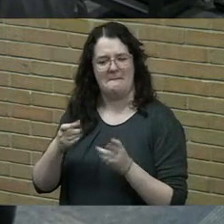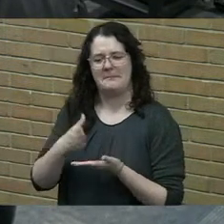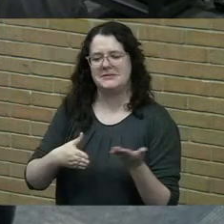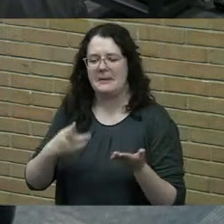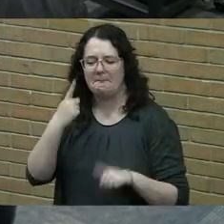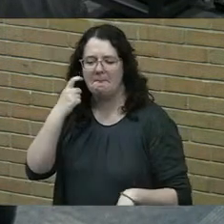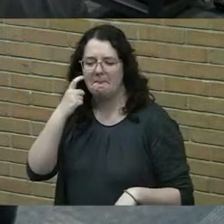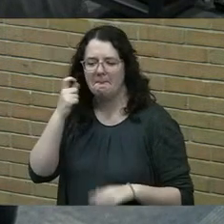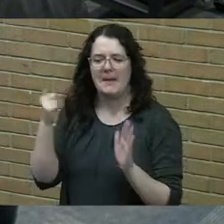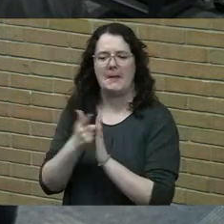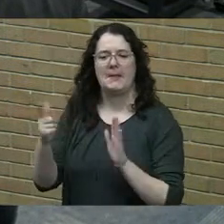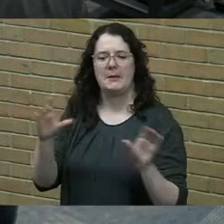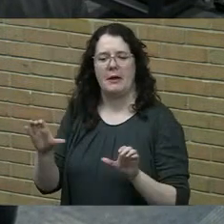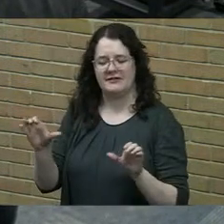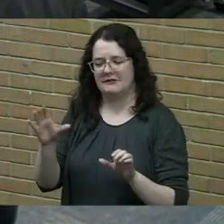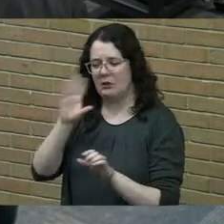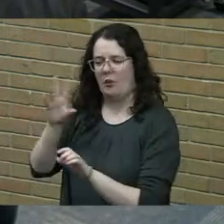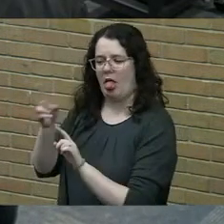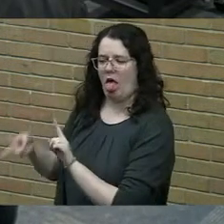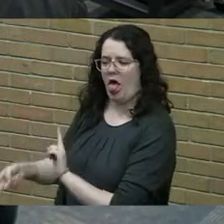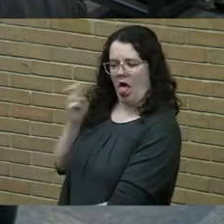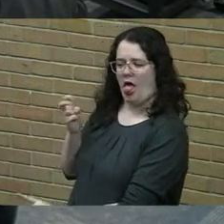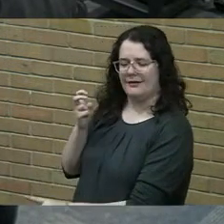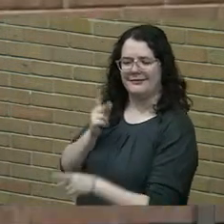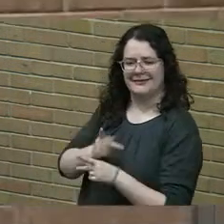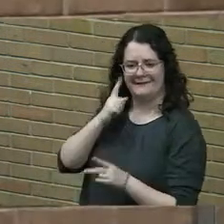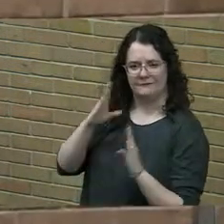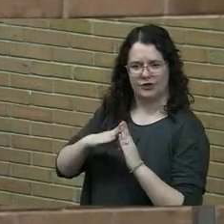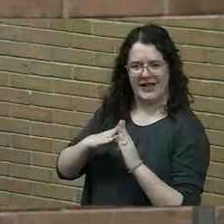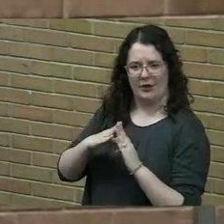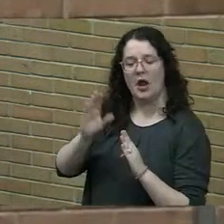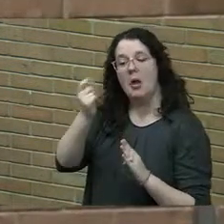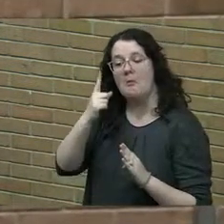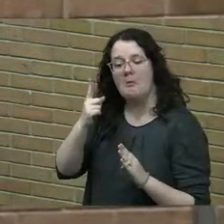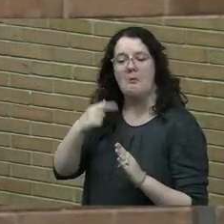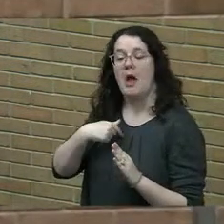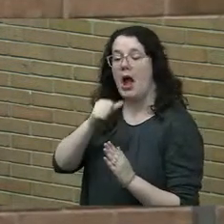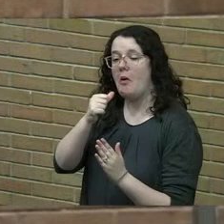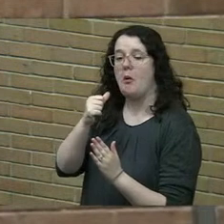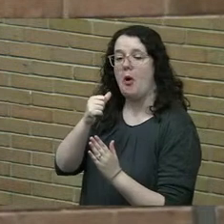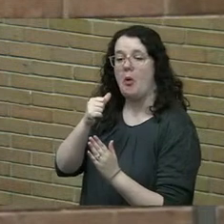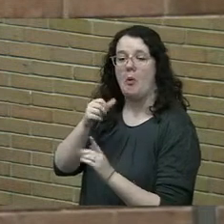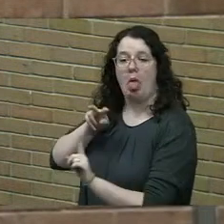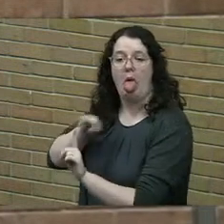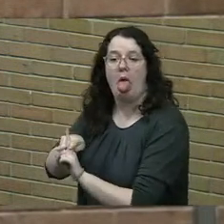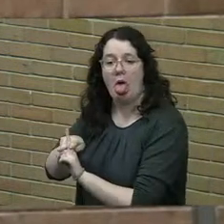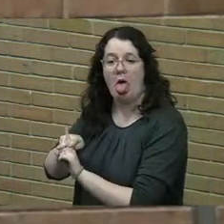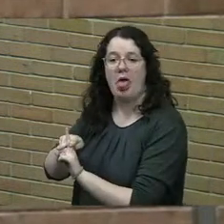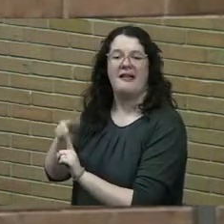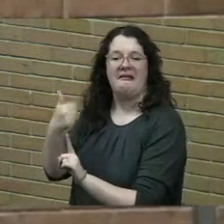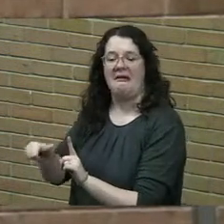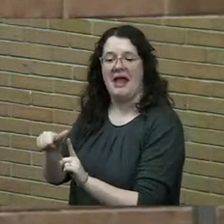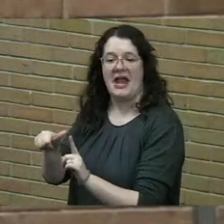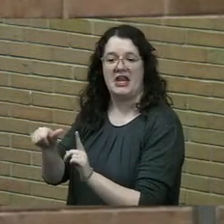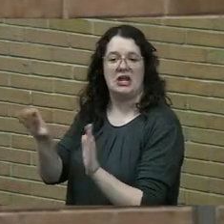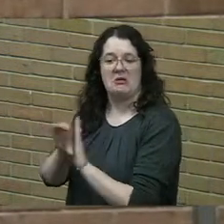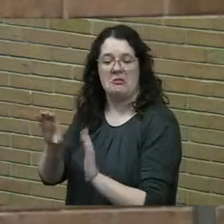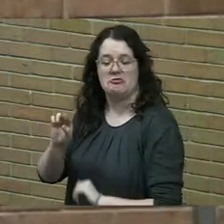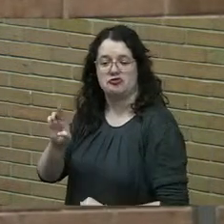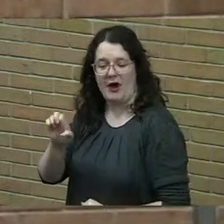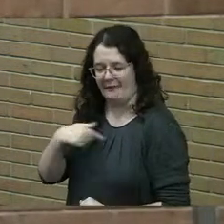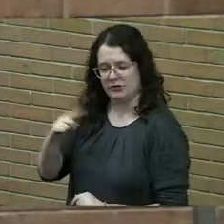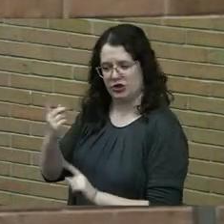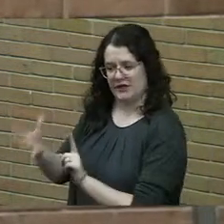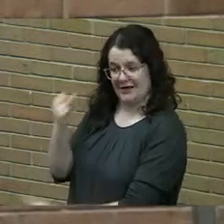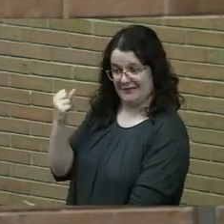it, and we're going to keep it for the town, but I'm never going to charge you with anything. I'm just going to take that out of your money, out of your pocket. So that's one,